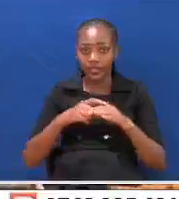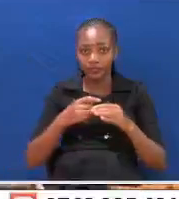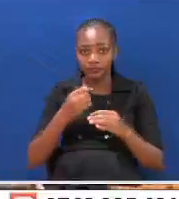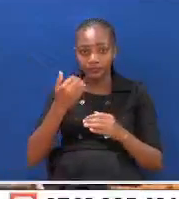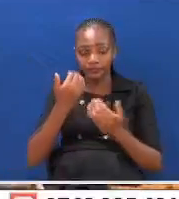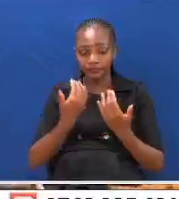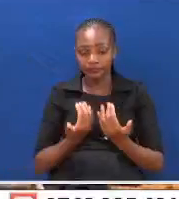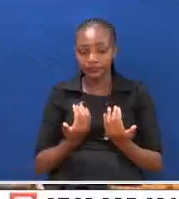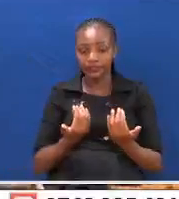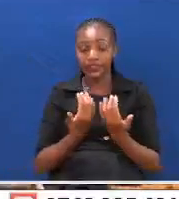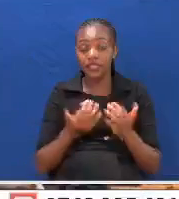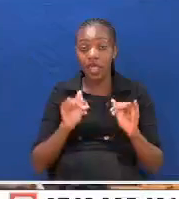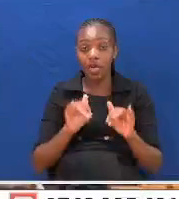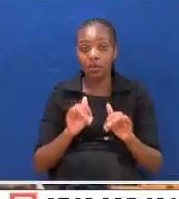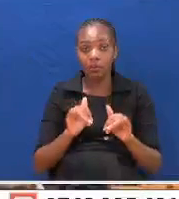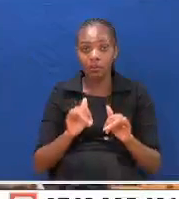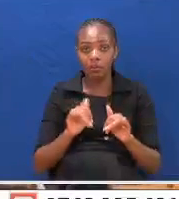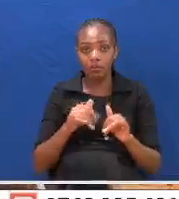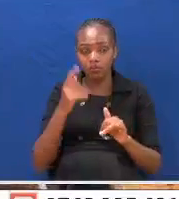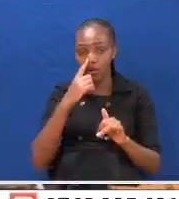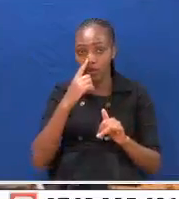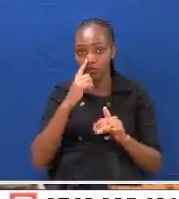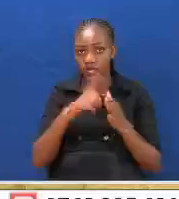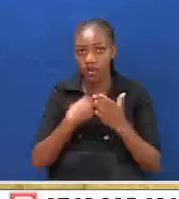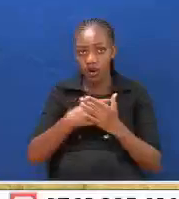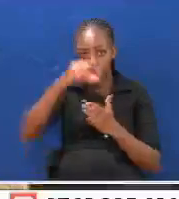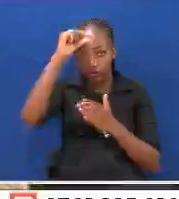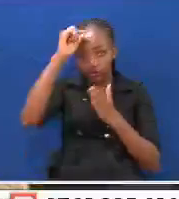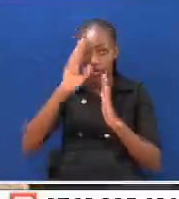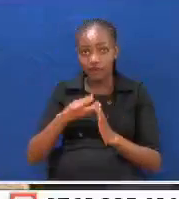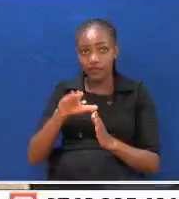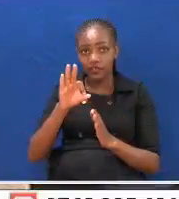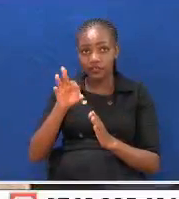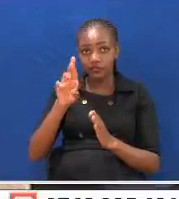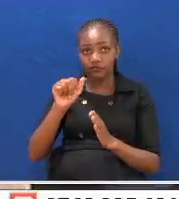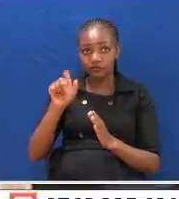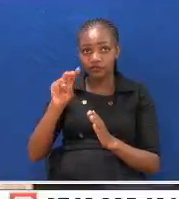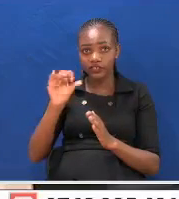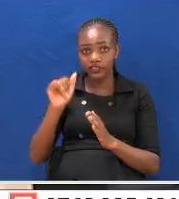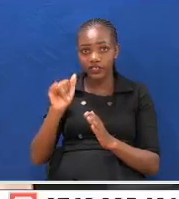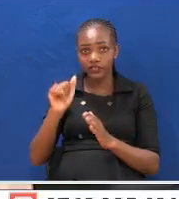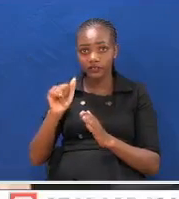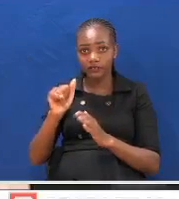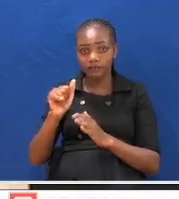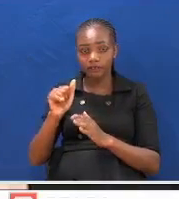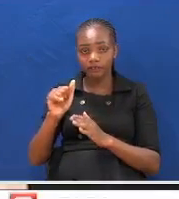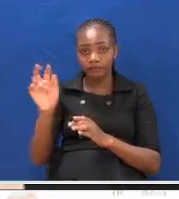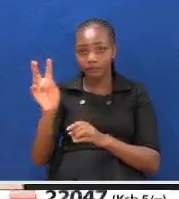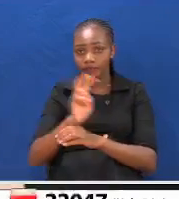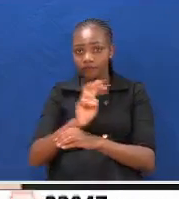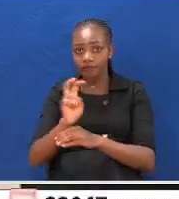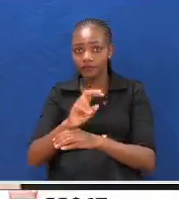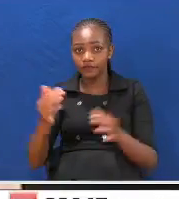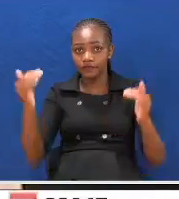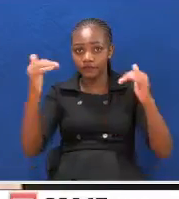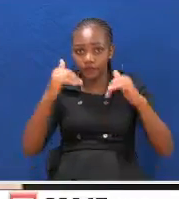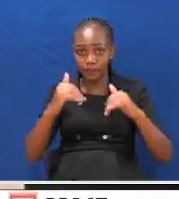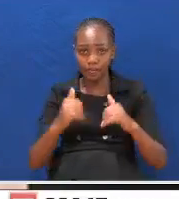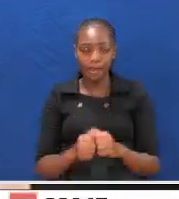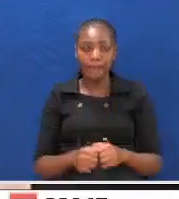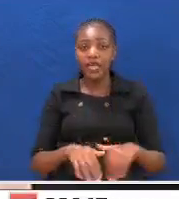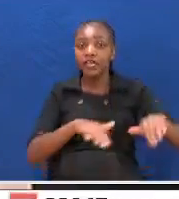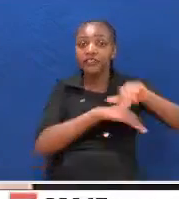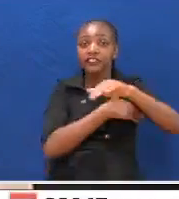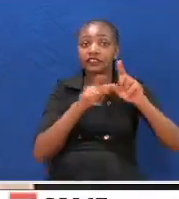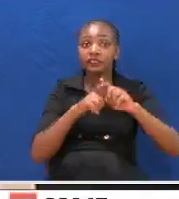pandemic. The celebration was presided over by Governor Francis Kimemia. Ya machifu wetu na assistant chiefs mahali muko,